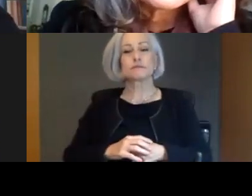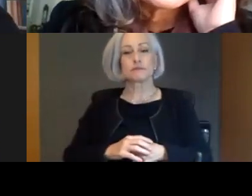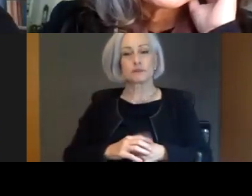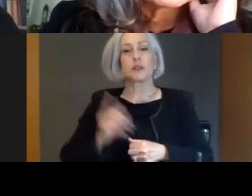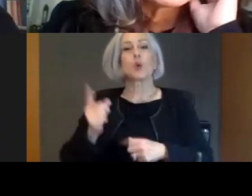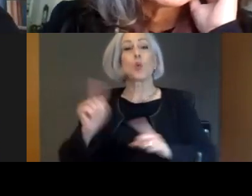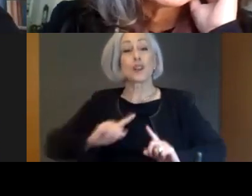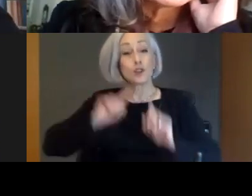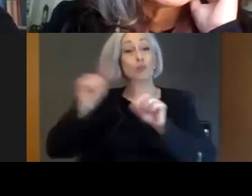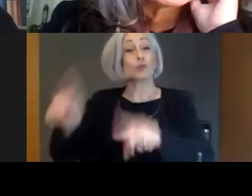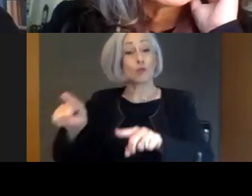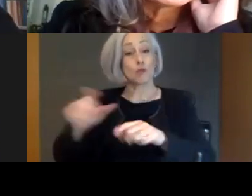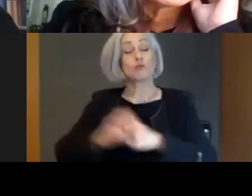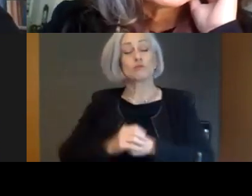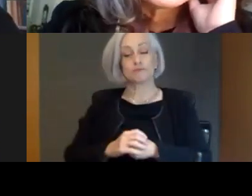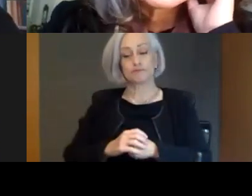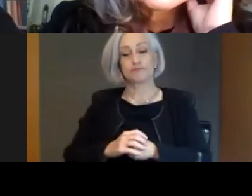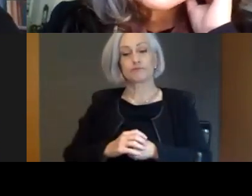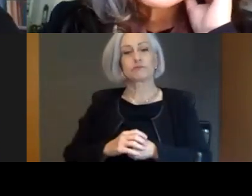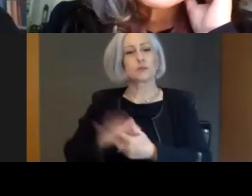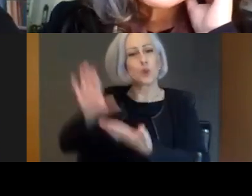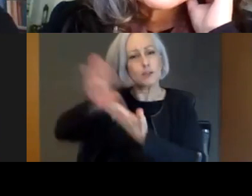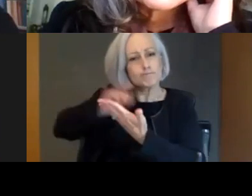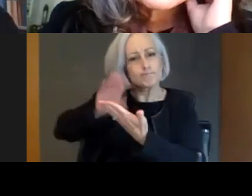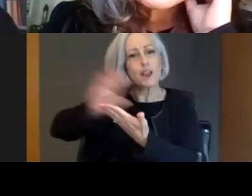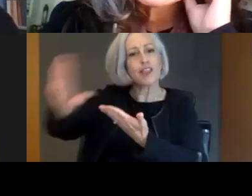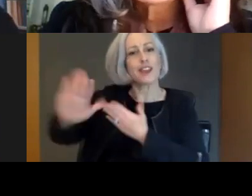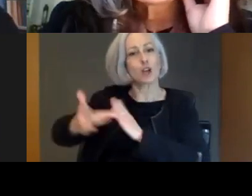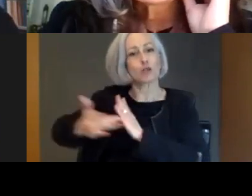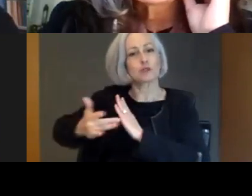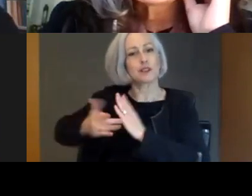and we learn their techniques.